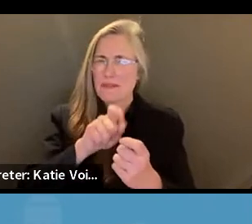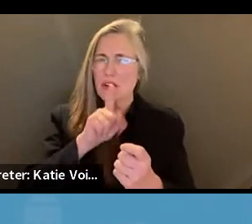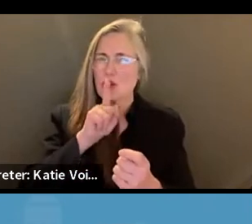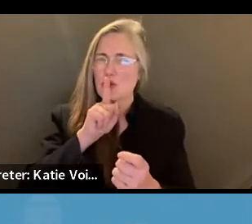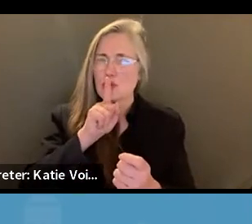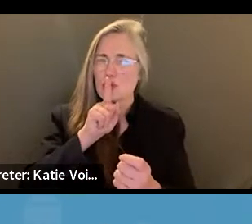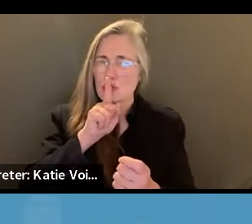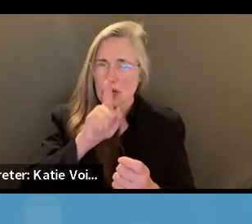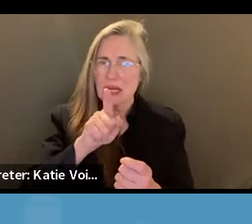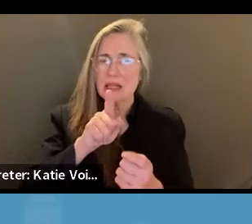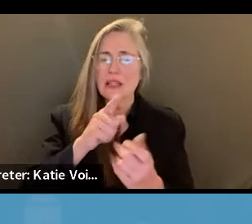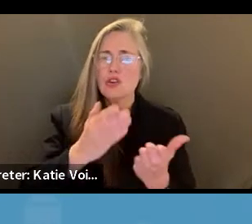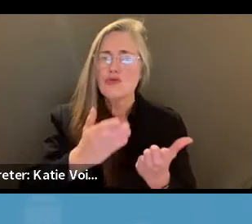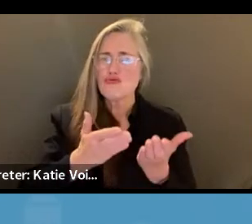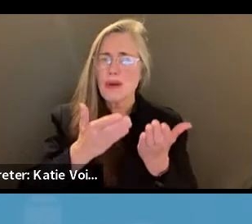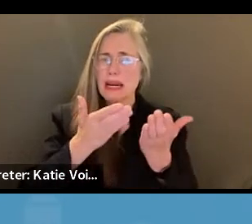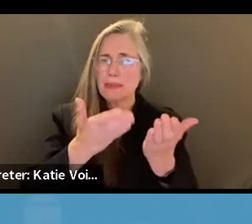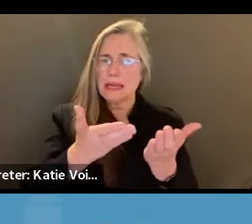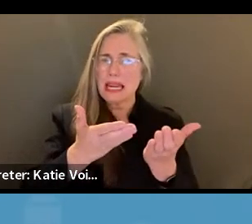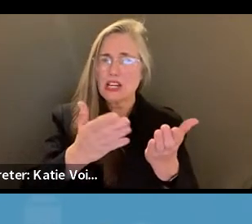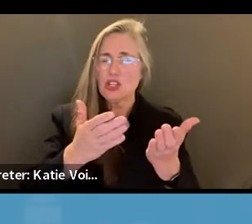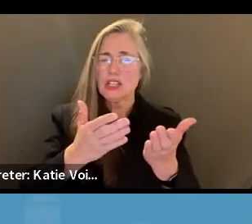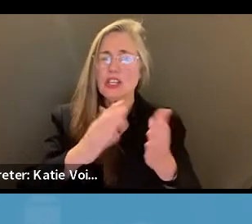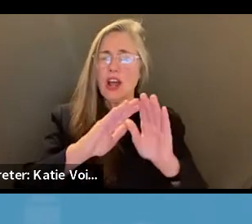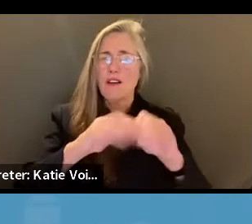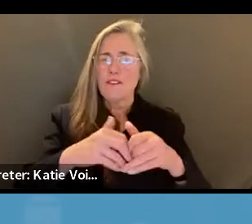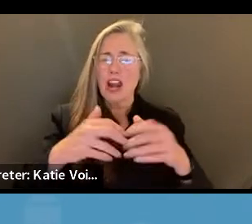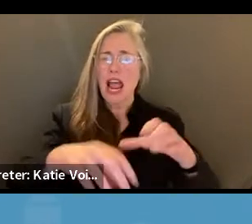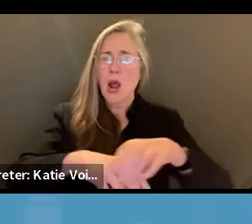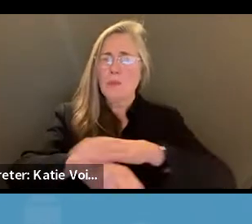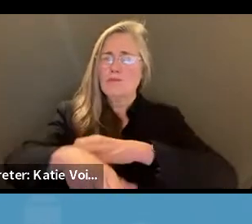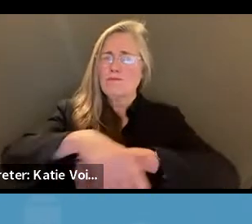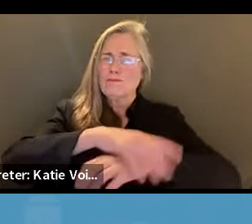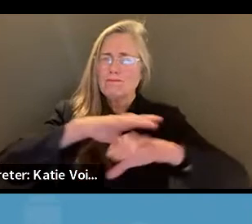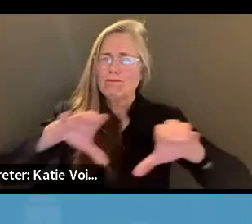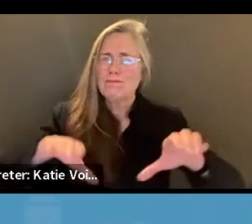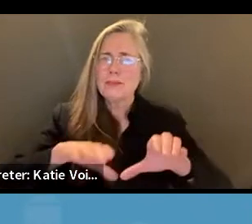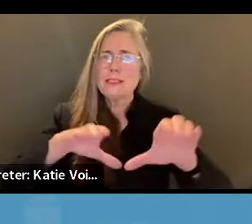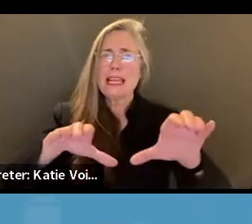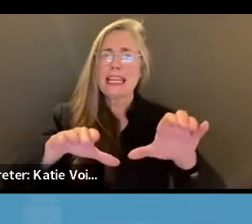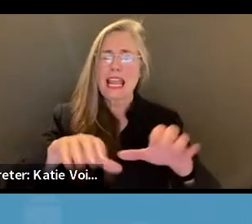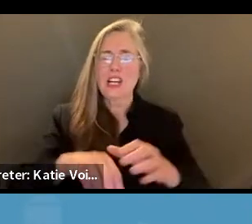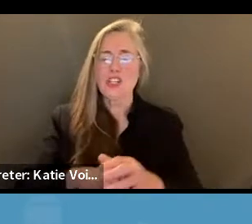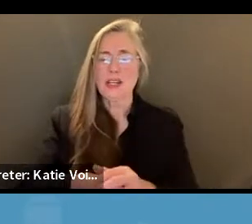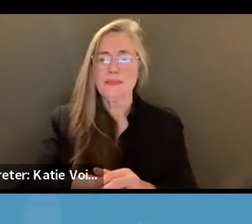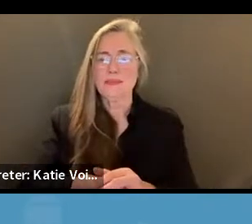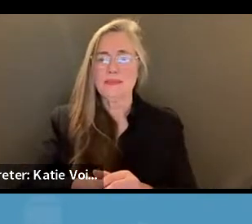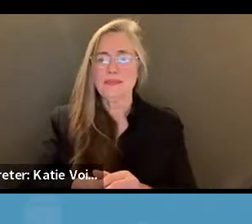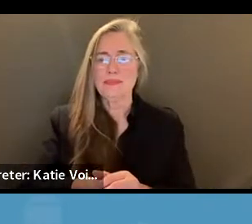district. The survey was done. I really appreciate the